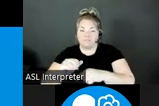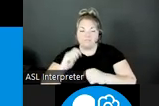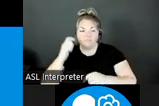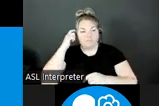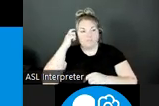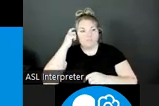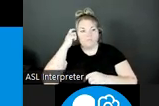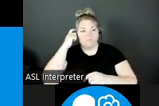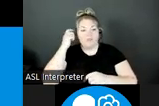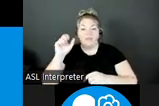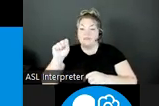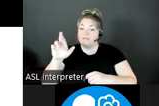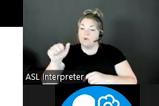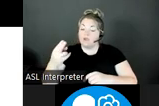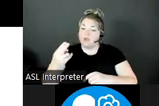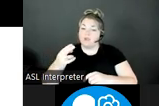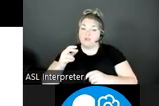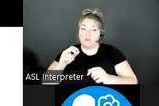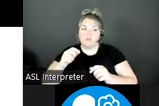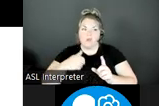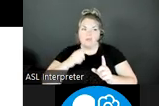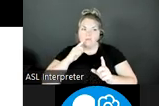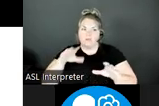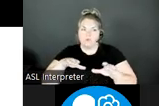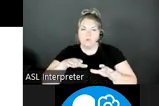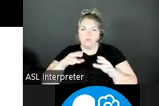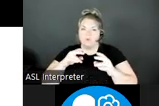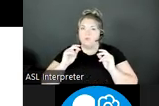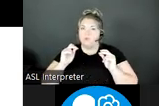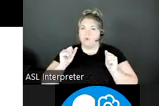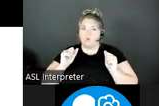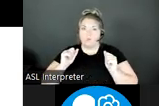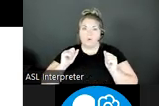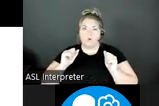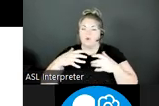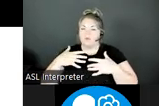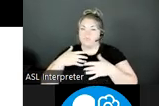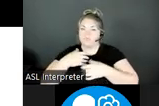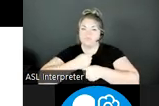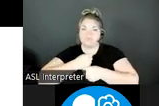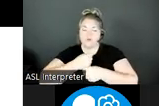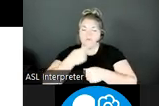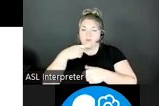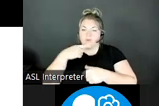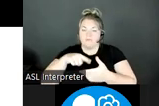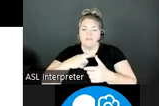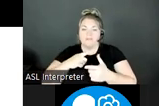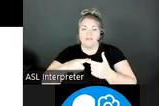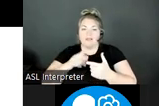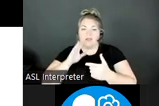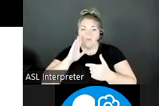Okay, Sarah, can you, so I'm going to do like super high level overview of this, and then I will